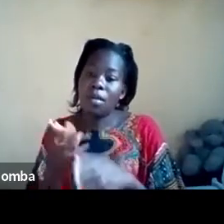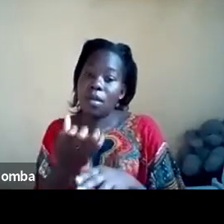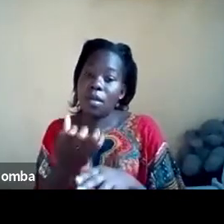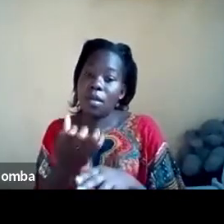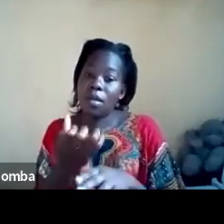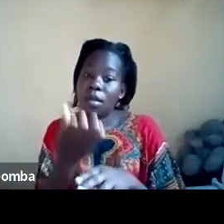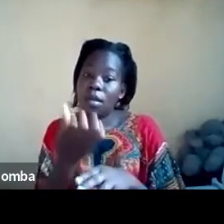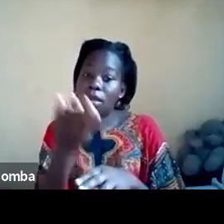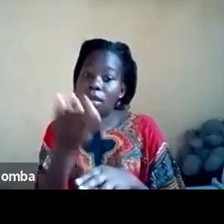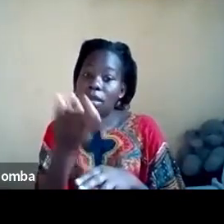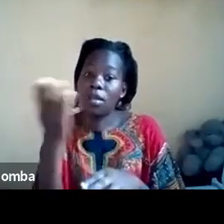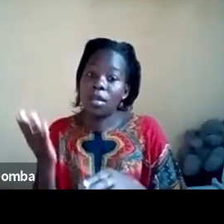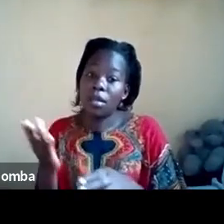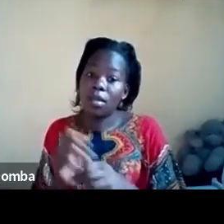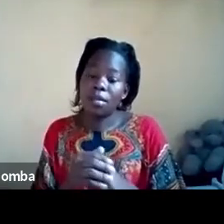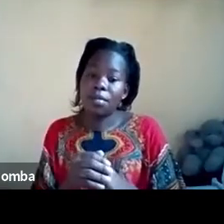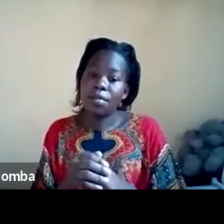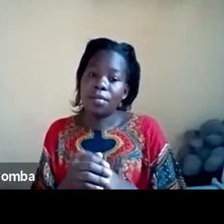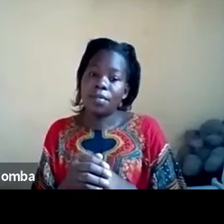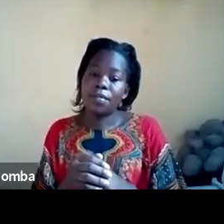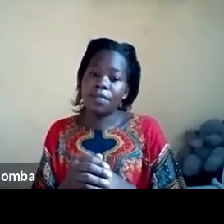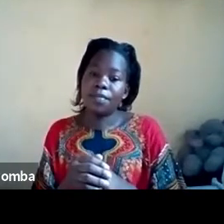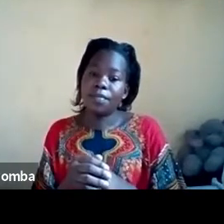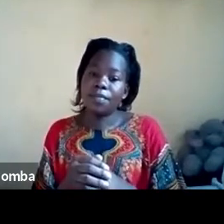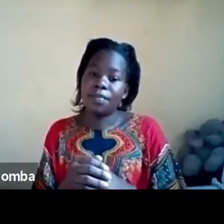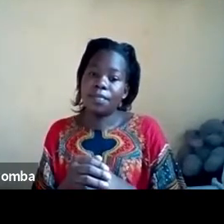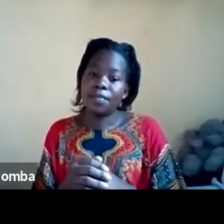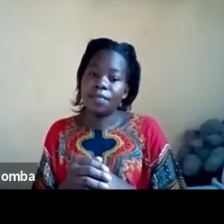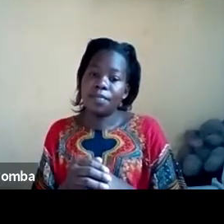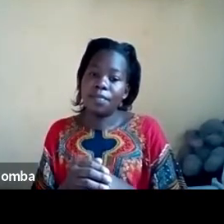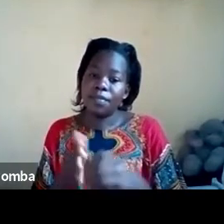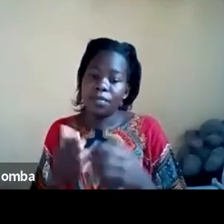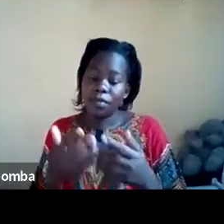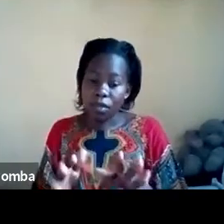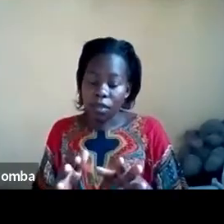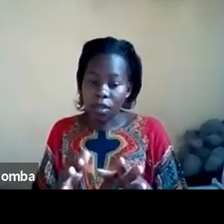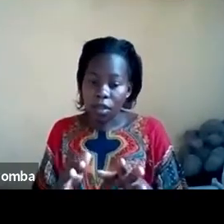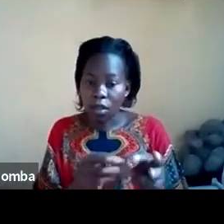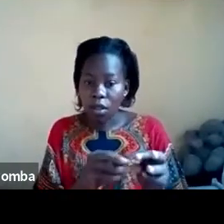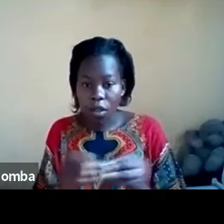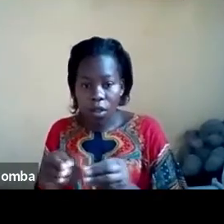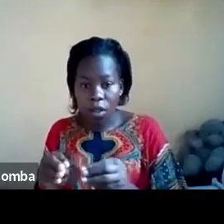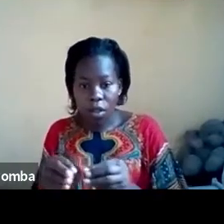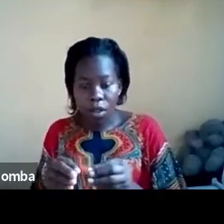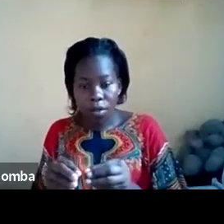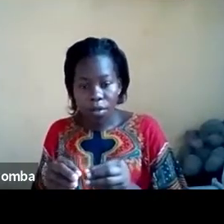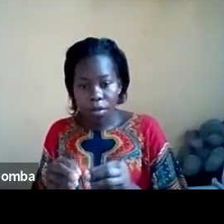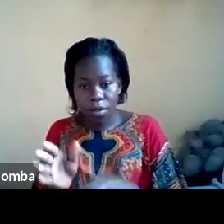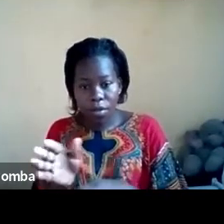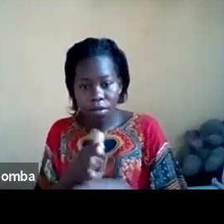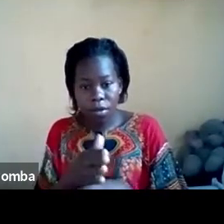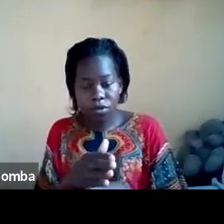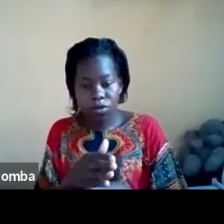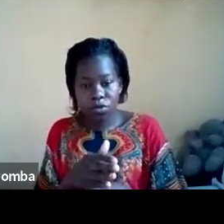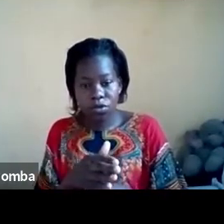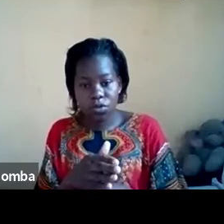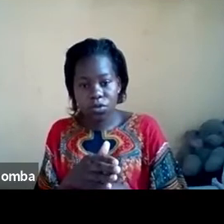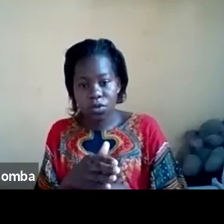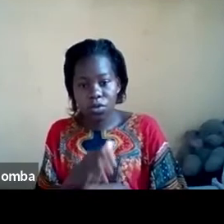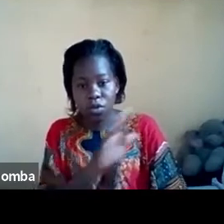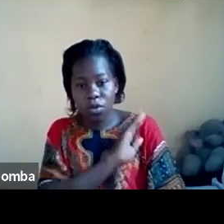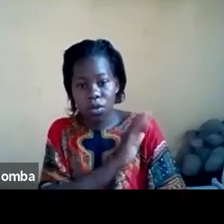mining sector. We are already rolling it out. If it wasn't for COVID, Ministry of Energy and Ministry of Trade are actually going in the